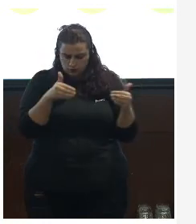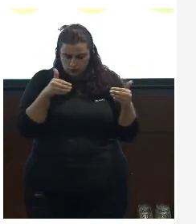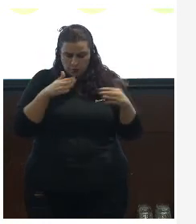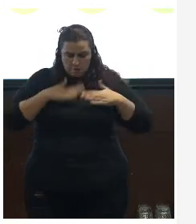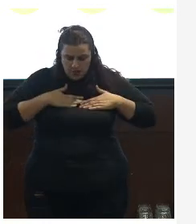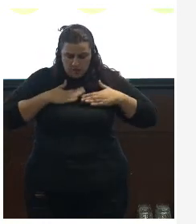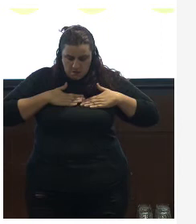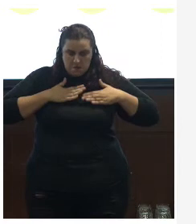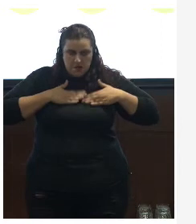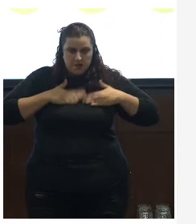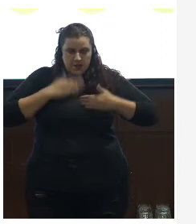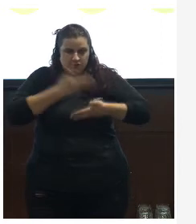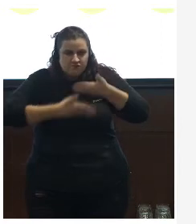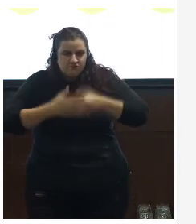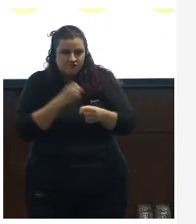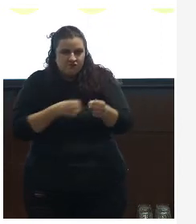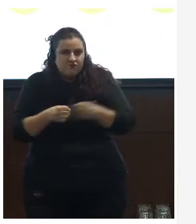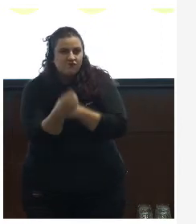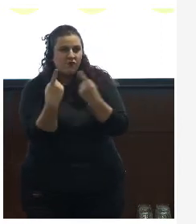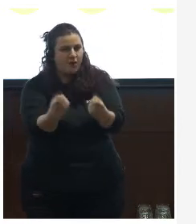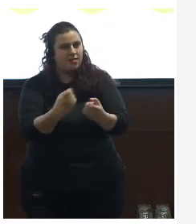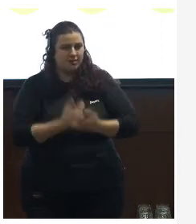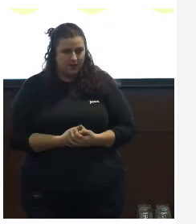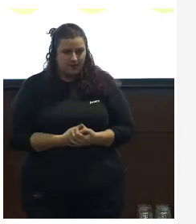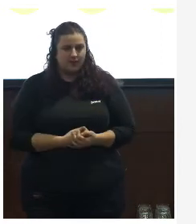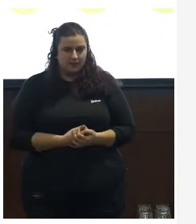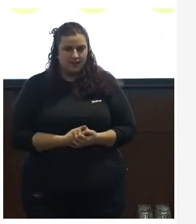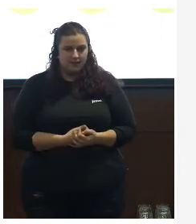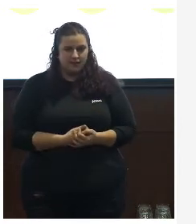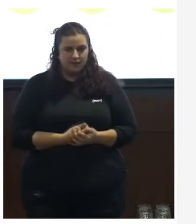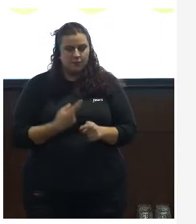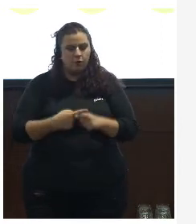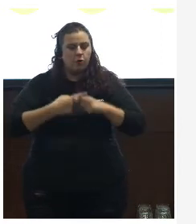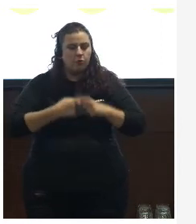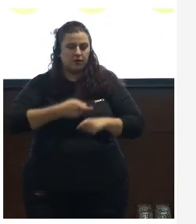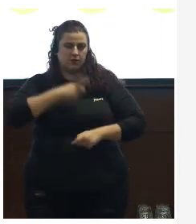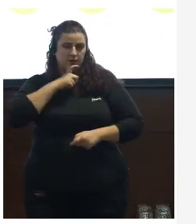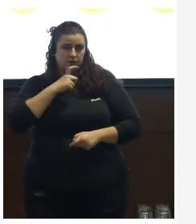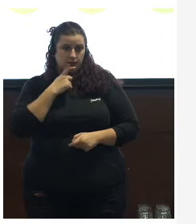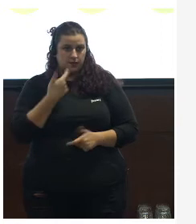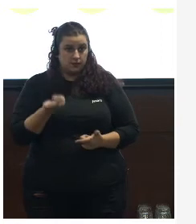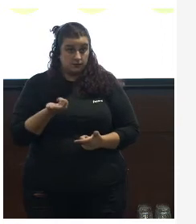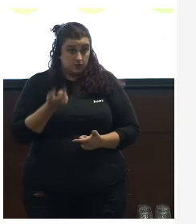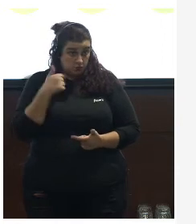it's difficult to share. I've always learned if you cannot share, you can never grow.